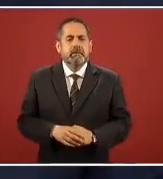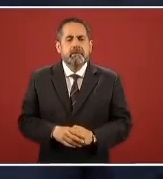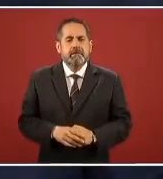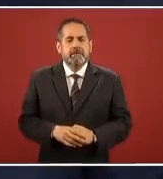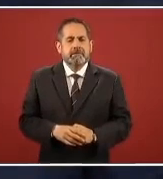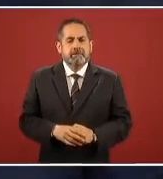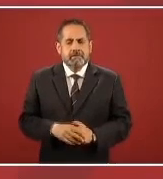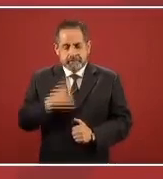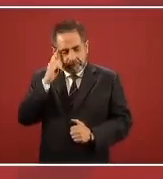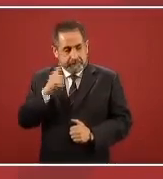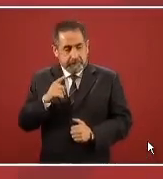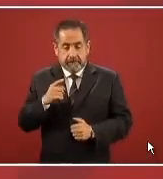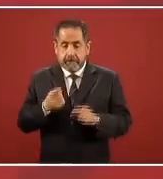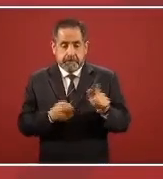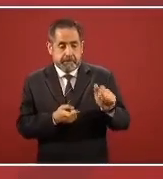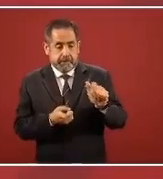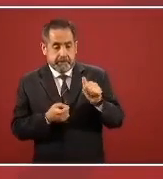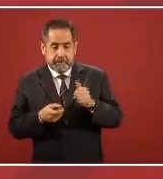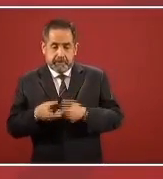tener los fondos,